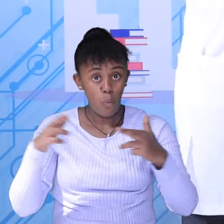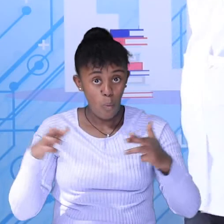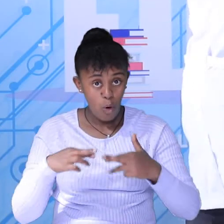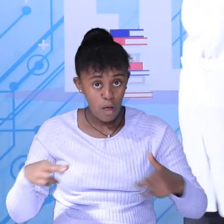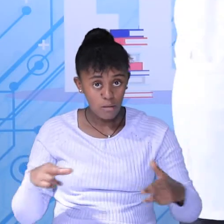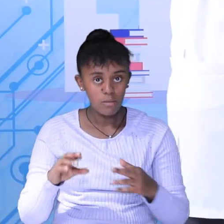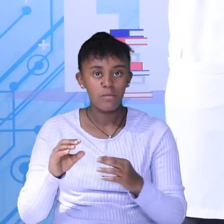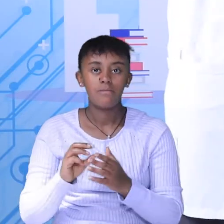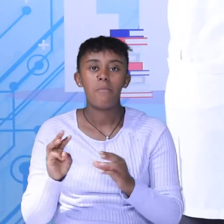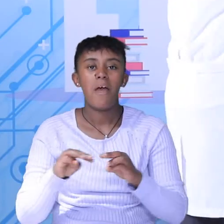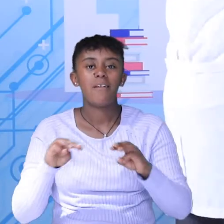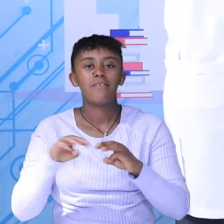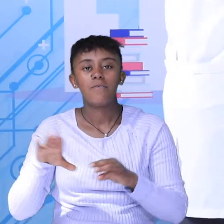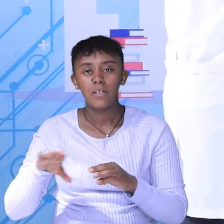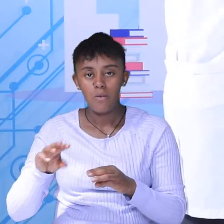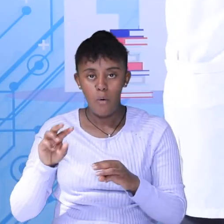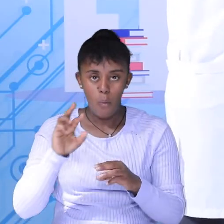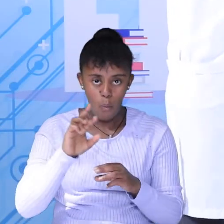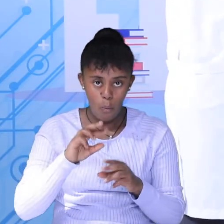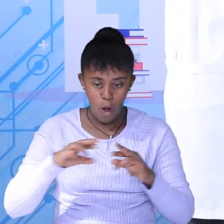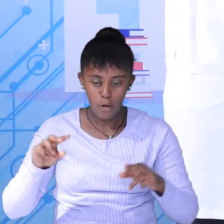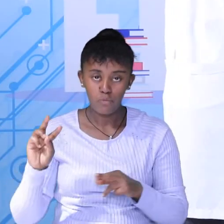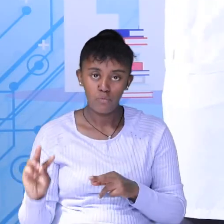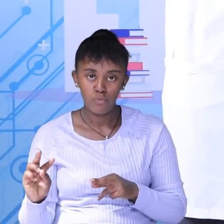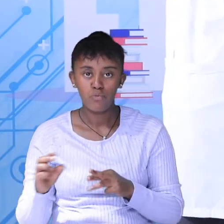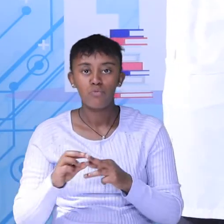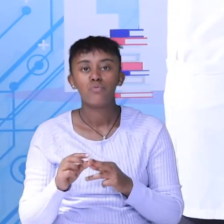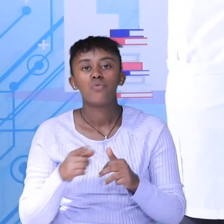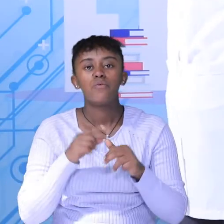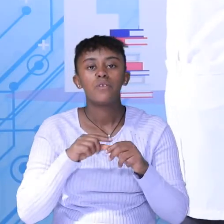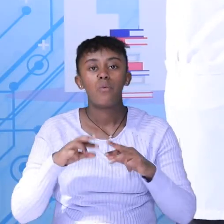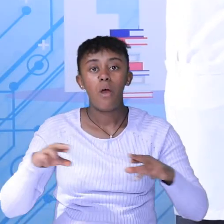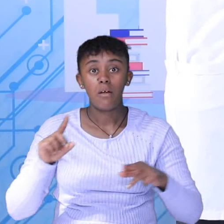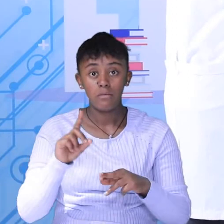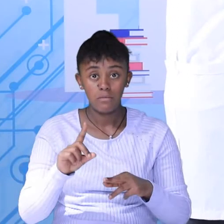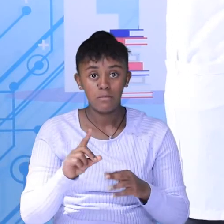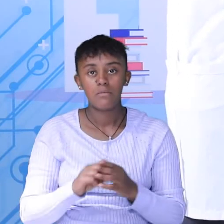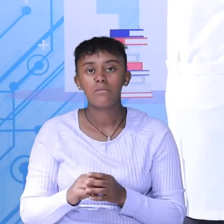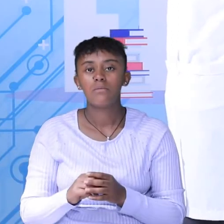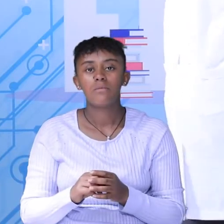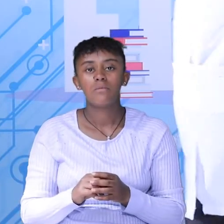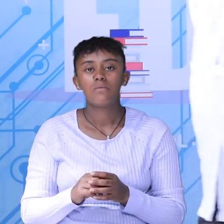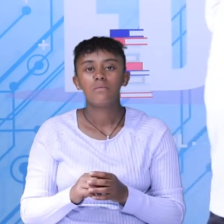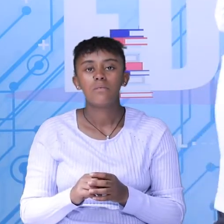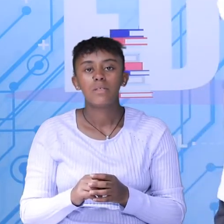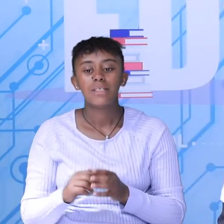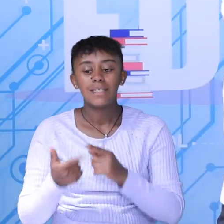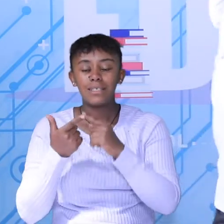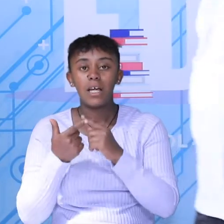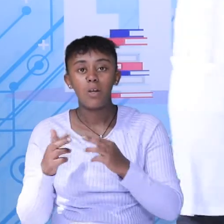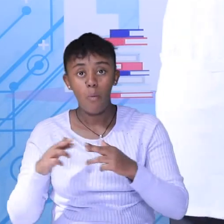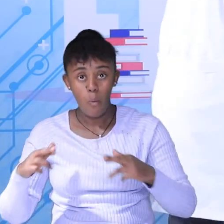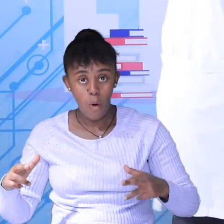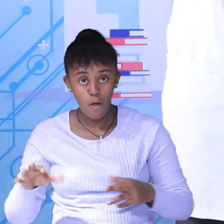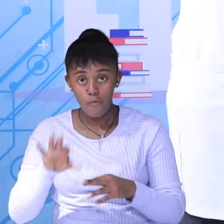is produced by wire 2. The first wire is found in a magnetic field produced by wire 2. The second wire